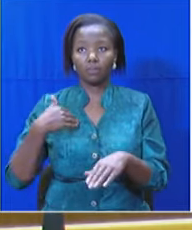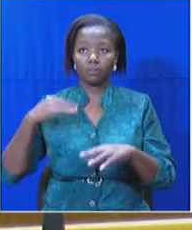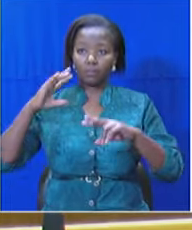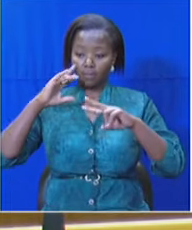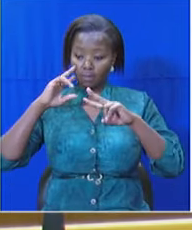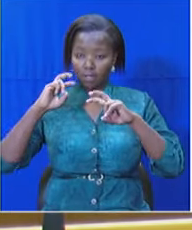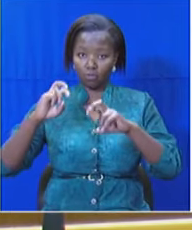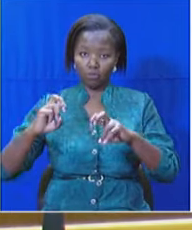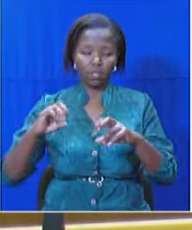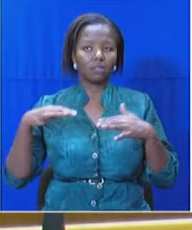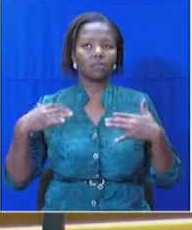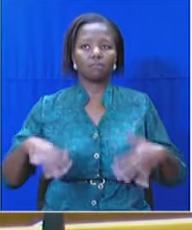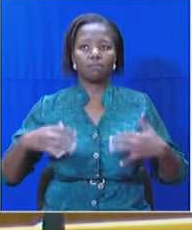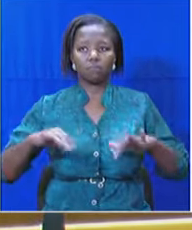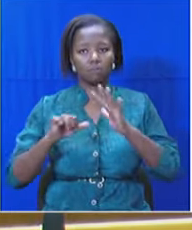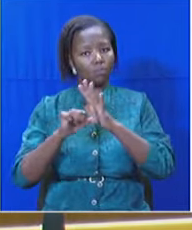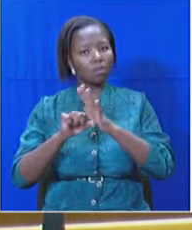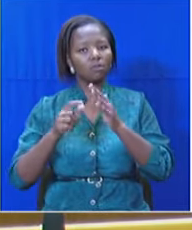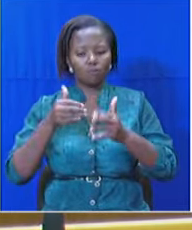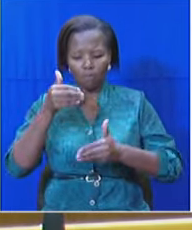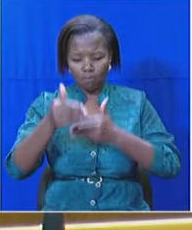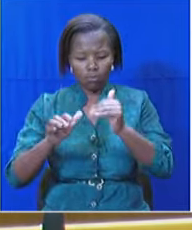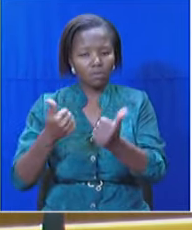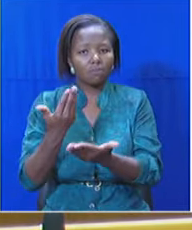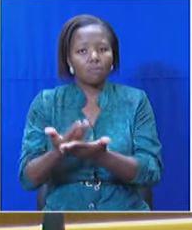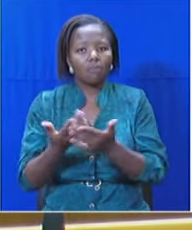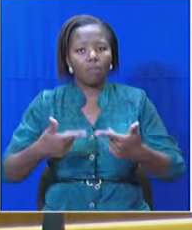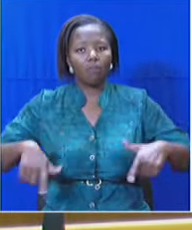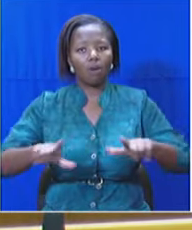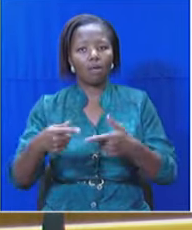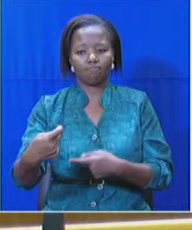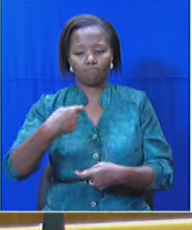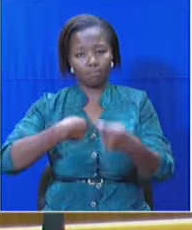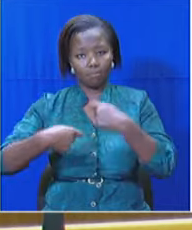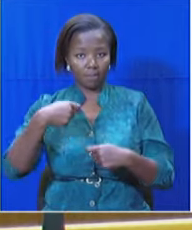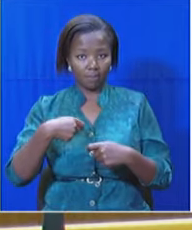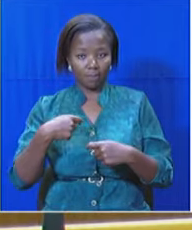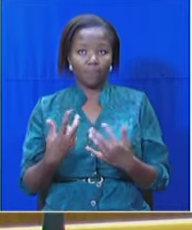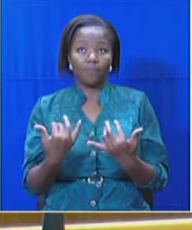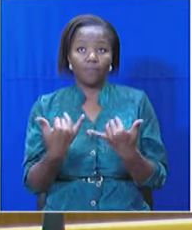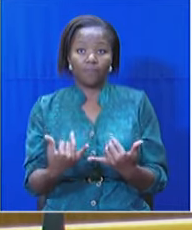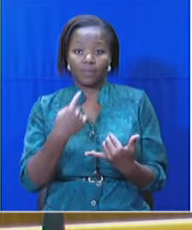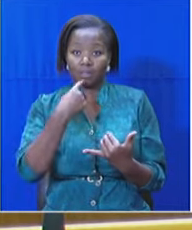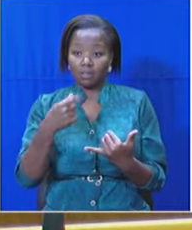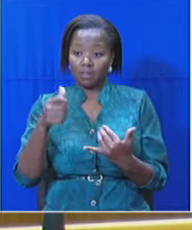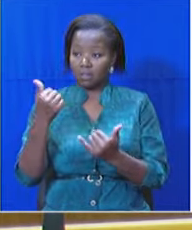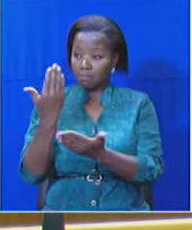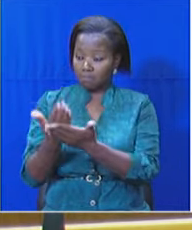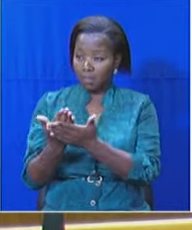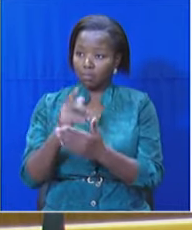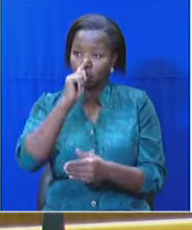important phases of the restitution process. It provides evidence upon which a land claim will be accepted as valid or